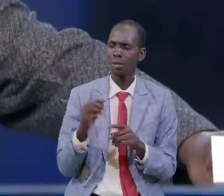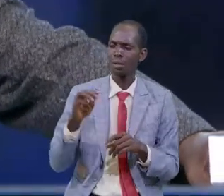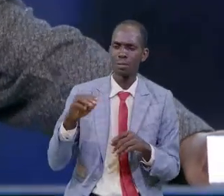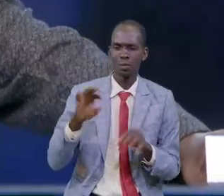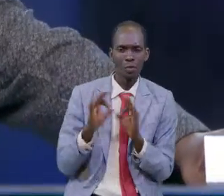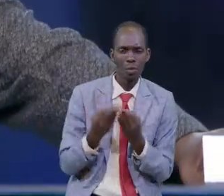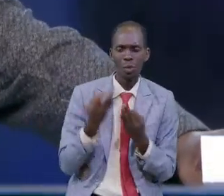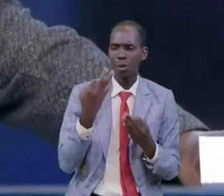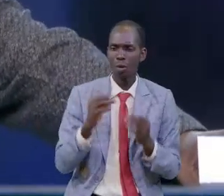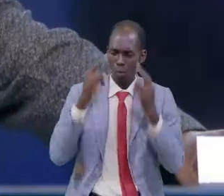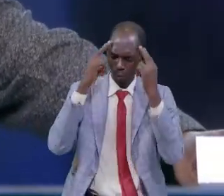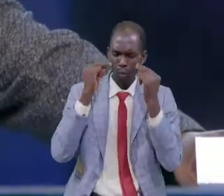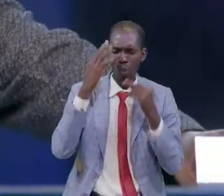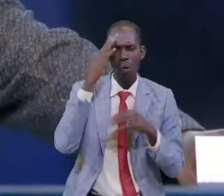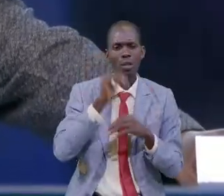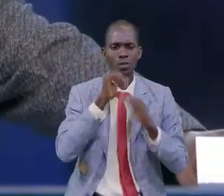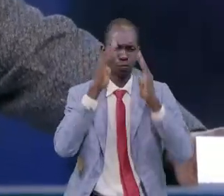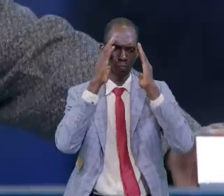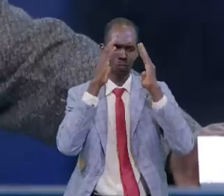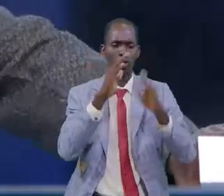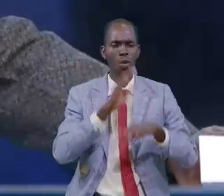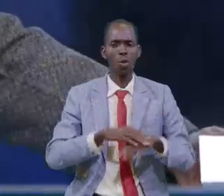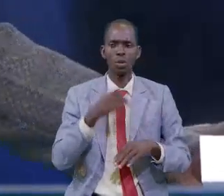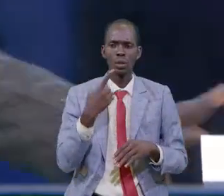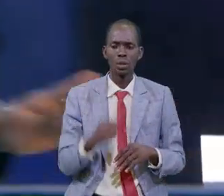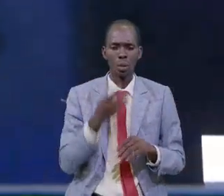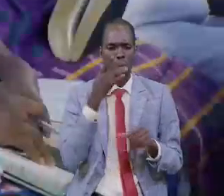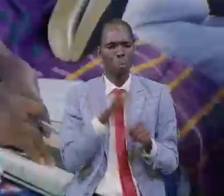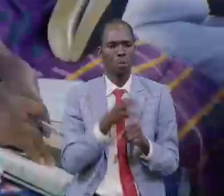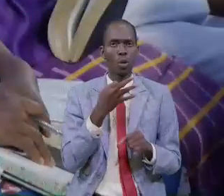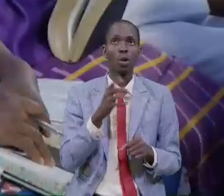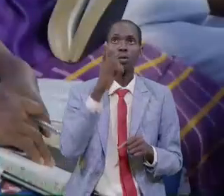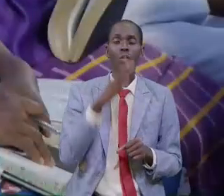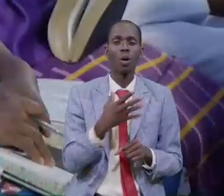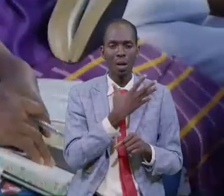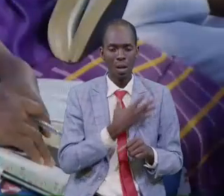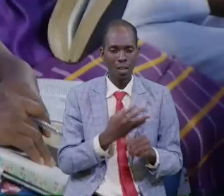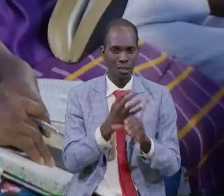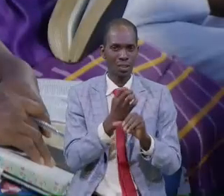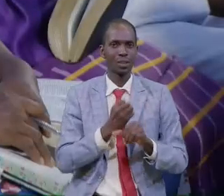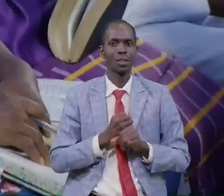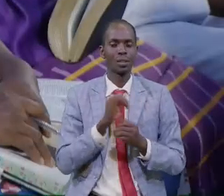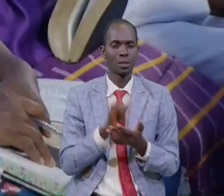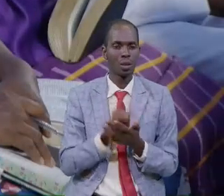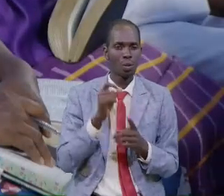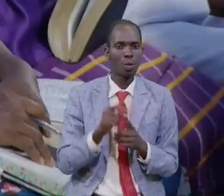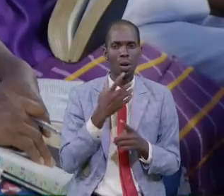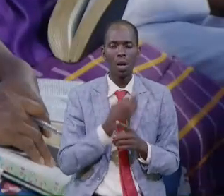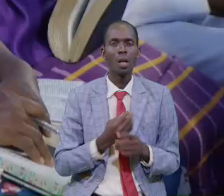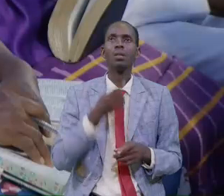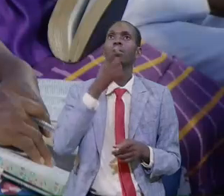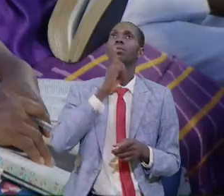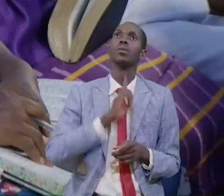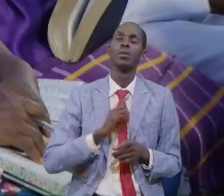of God and chew the word, chew the word, chew the word, and swallow the word every day of your